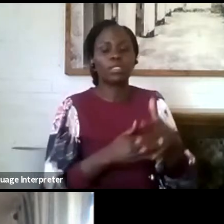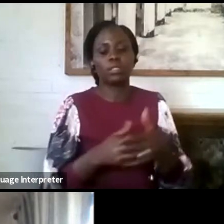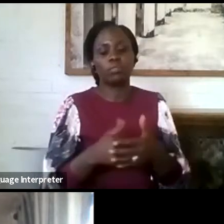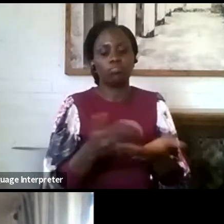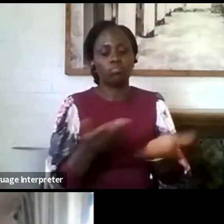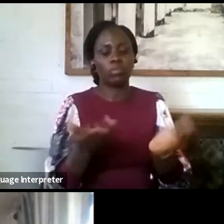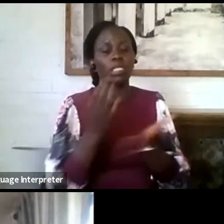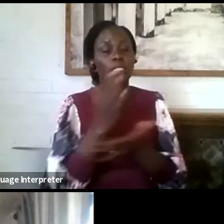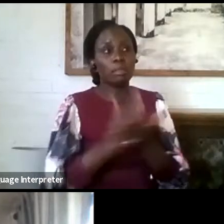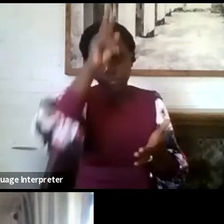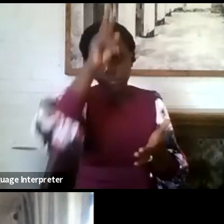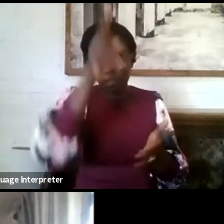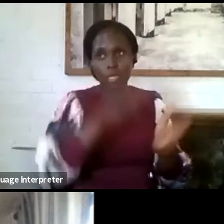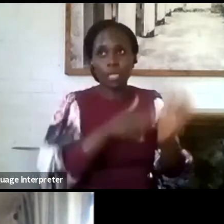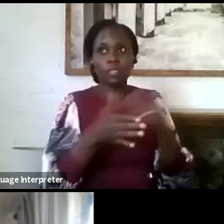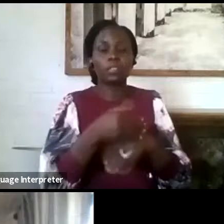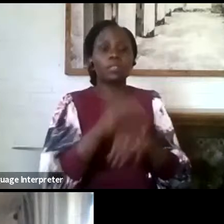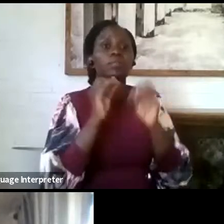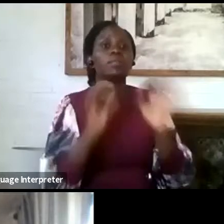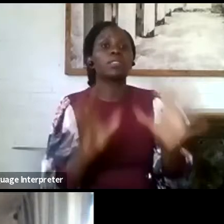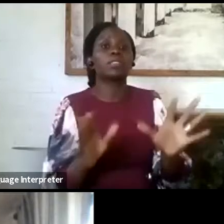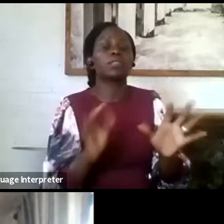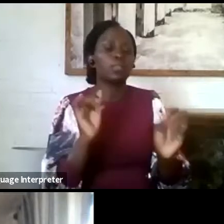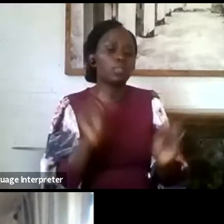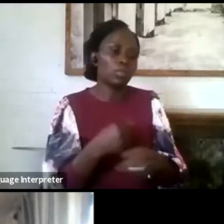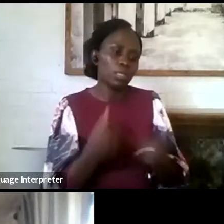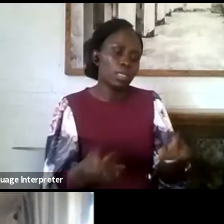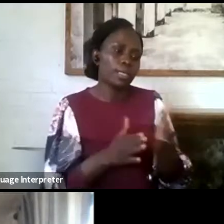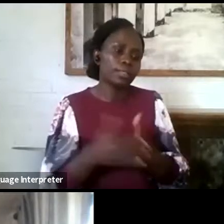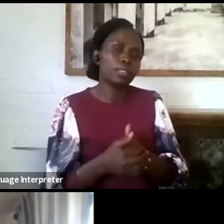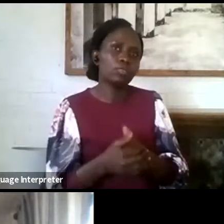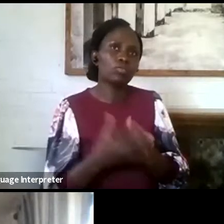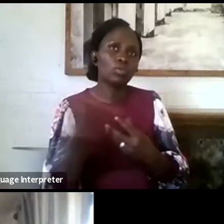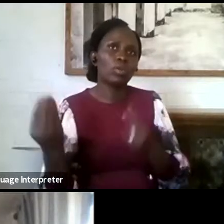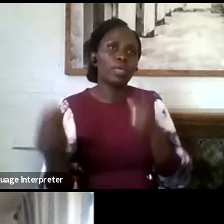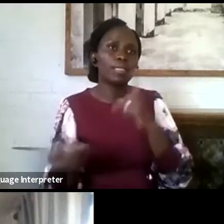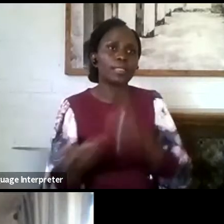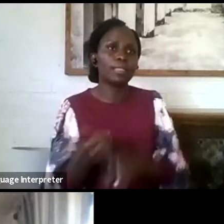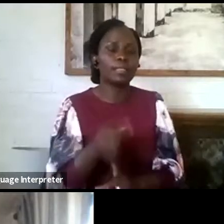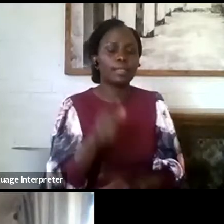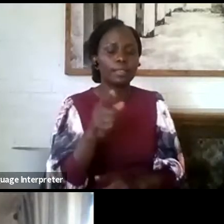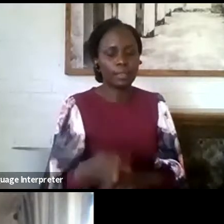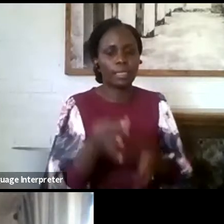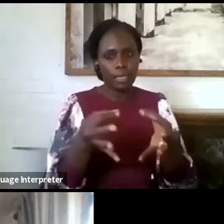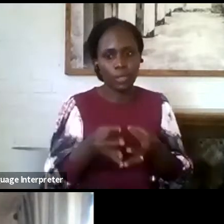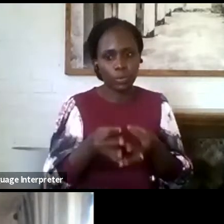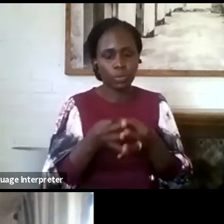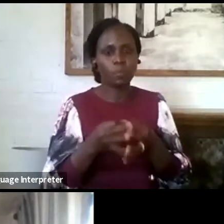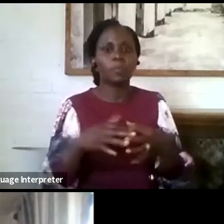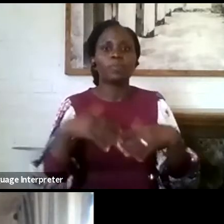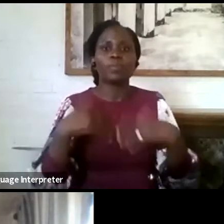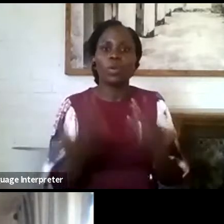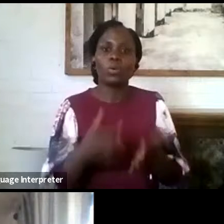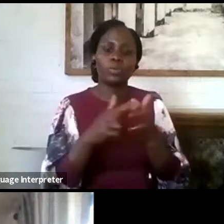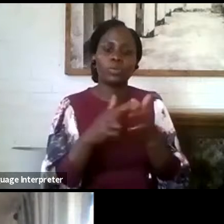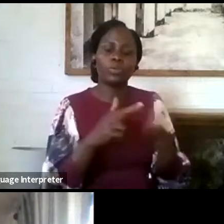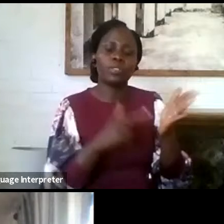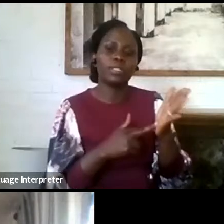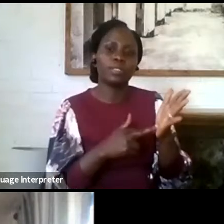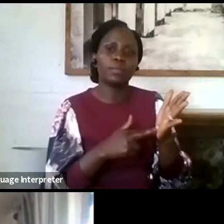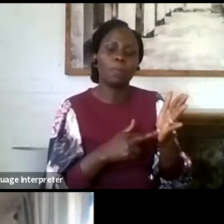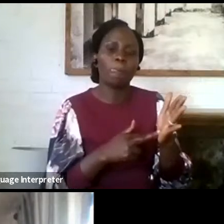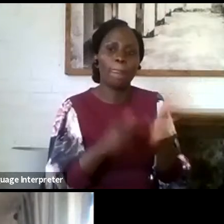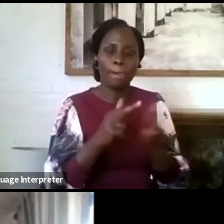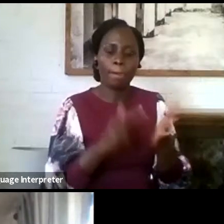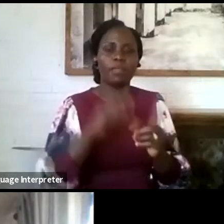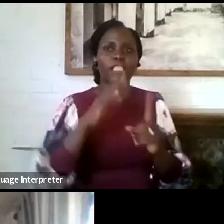They can't even find the offices to go and create this account or even register for digital ID systems.